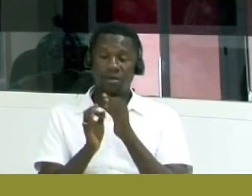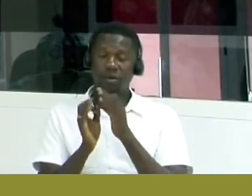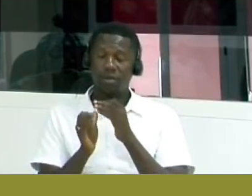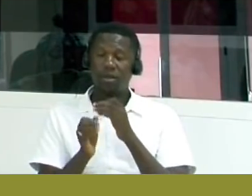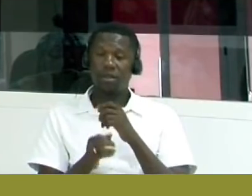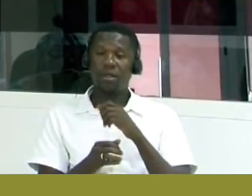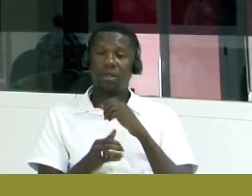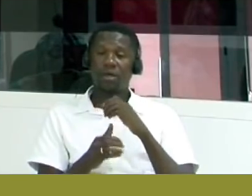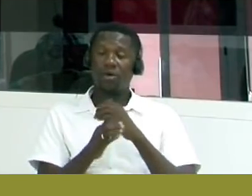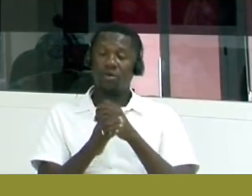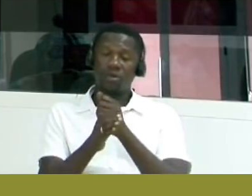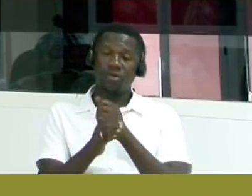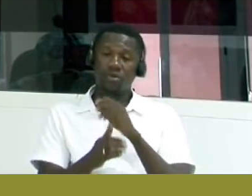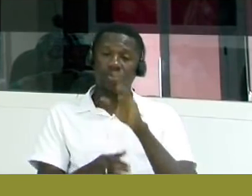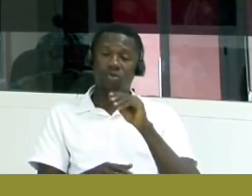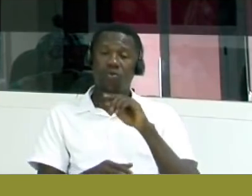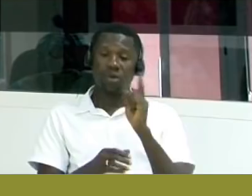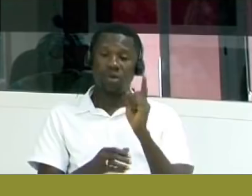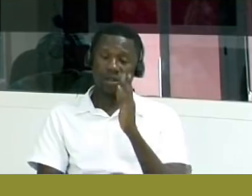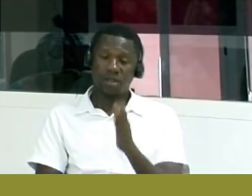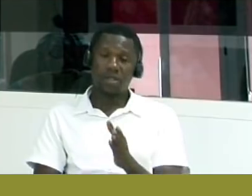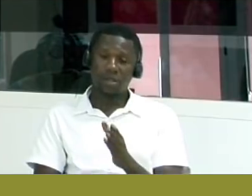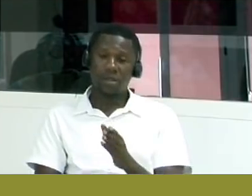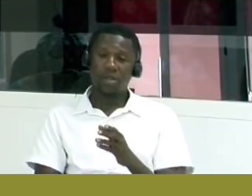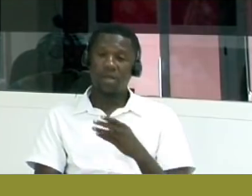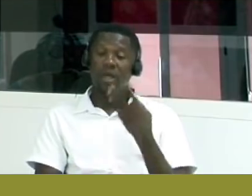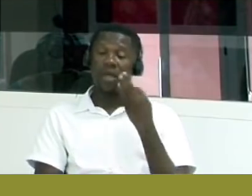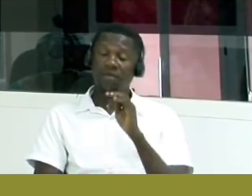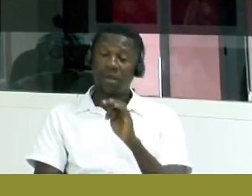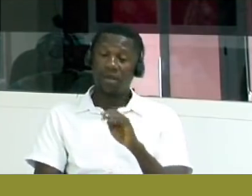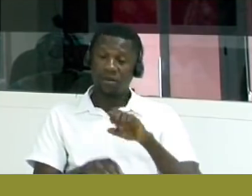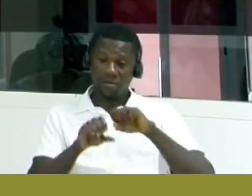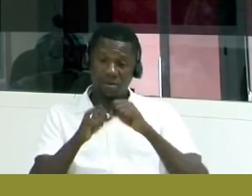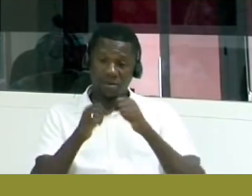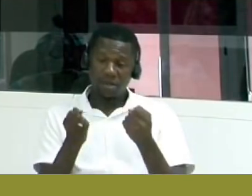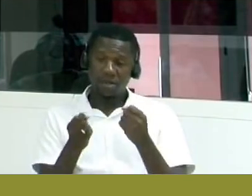if there is a break, it's between the commissioner and those below him.